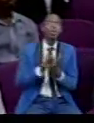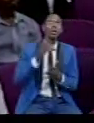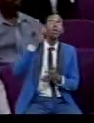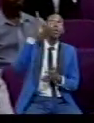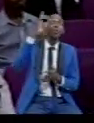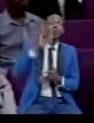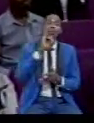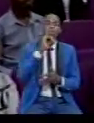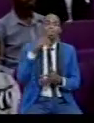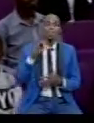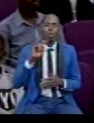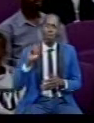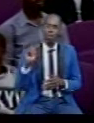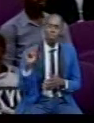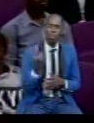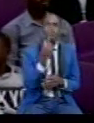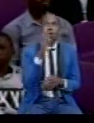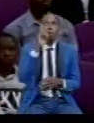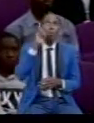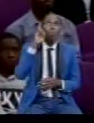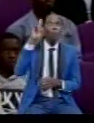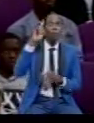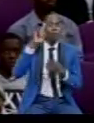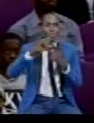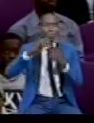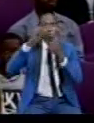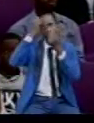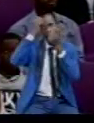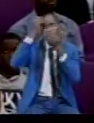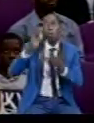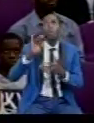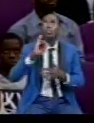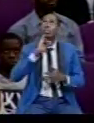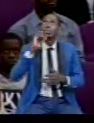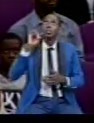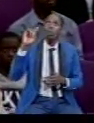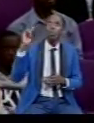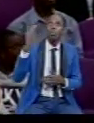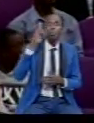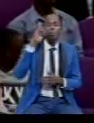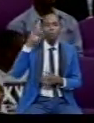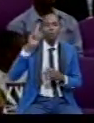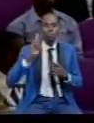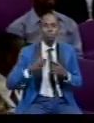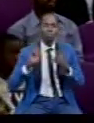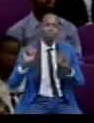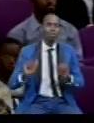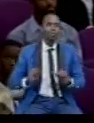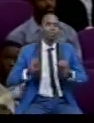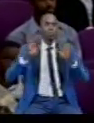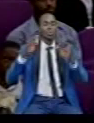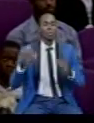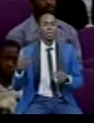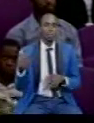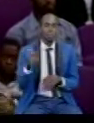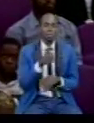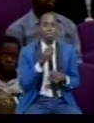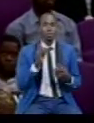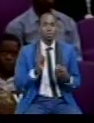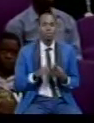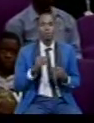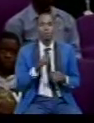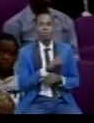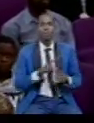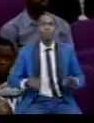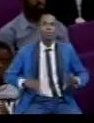obey, and God is the only one to subject and submit ourselves to. The Lord